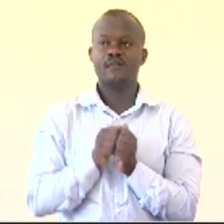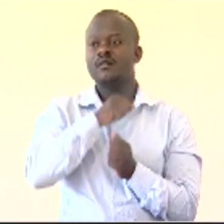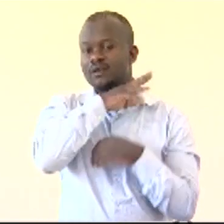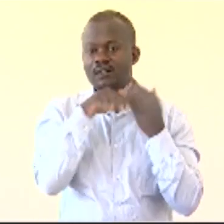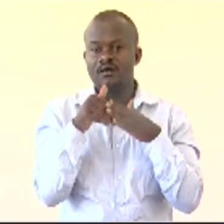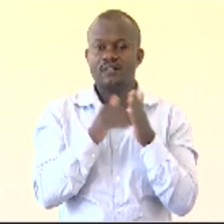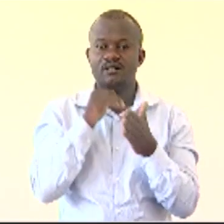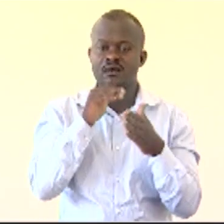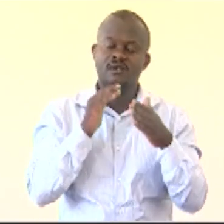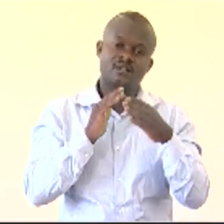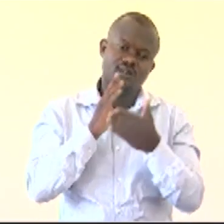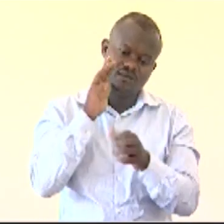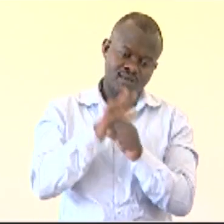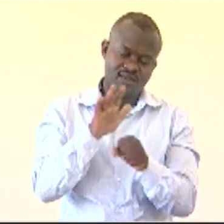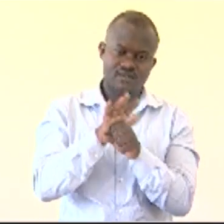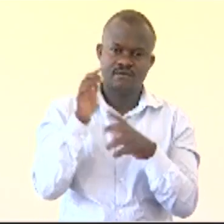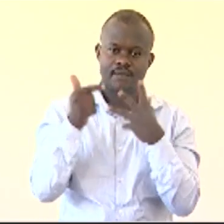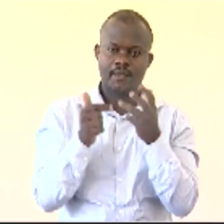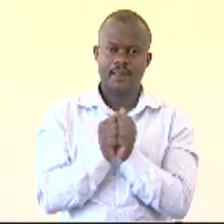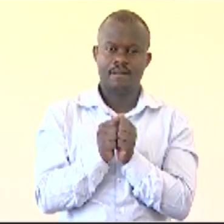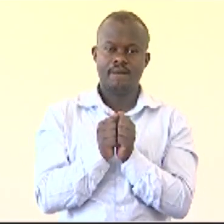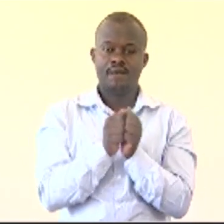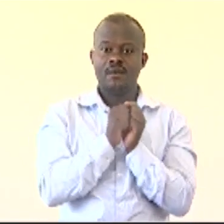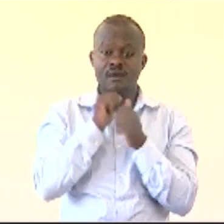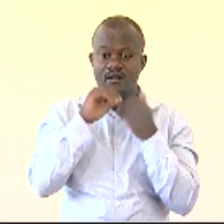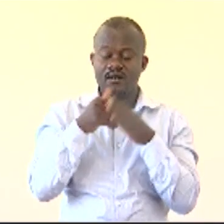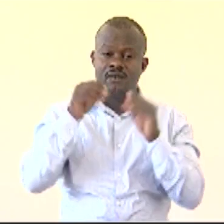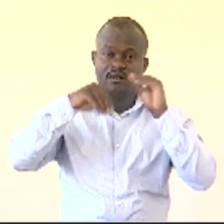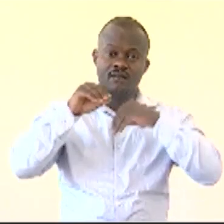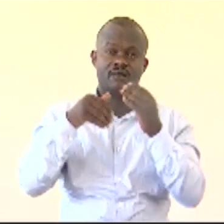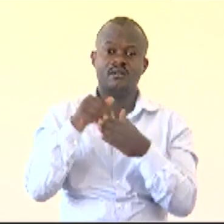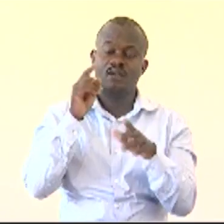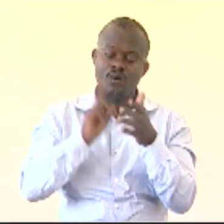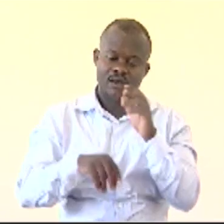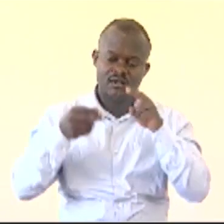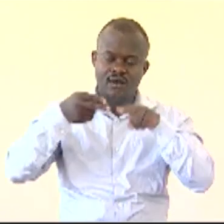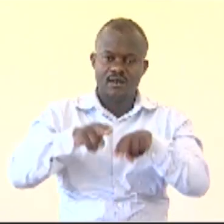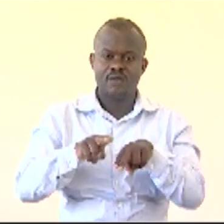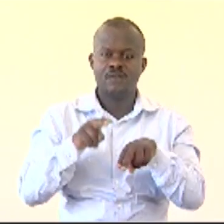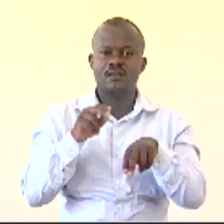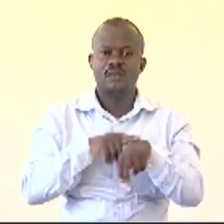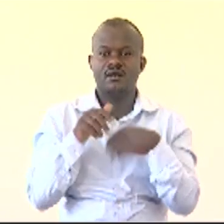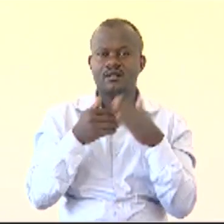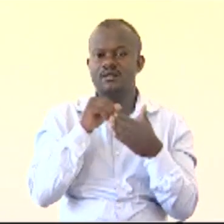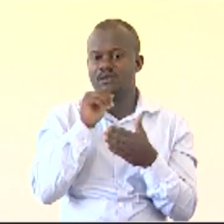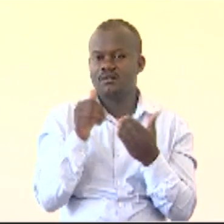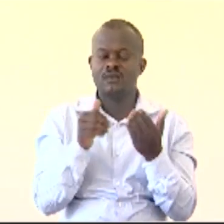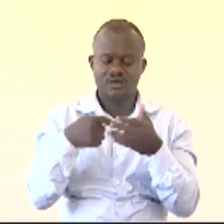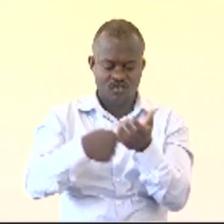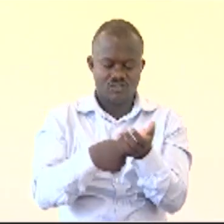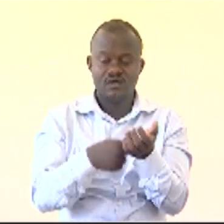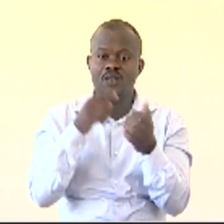and affects many organs. Without a prompt treatment, what happens? When there's no a prompt treatment, what